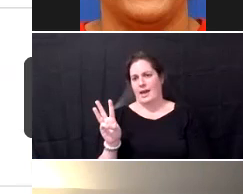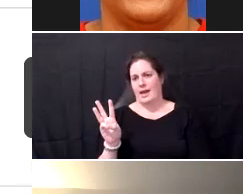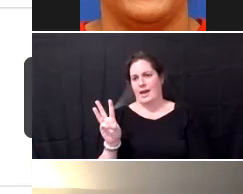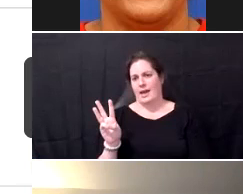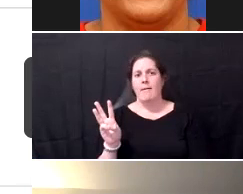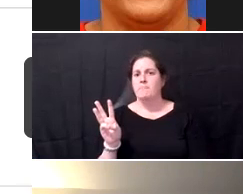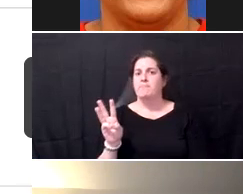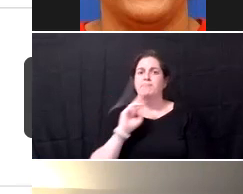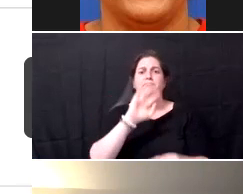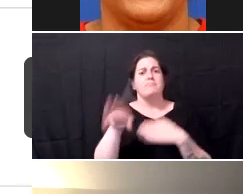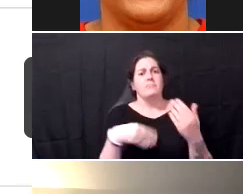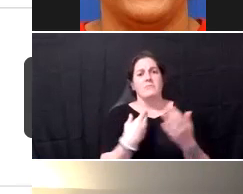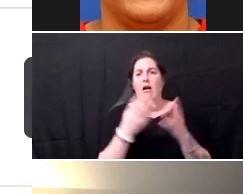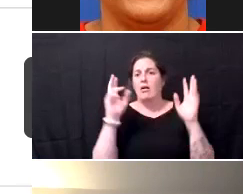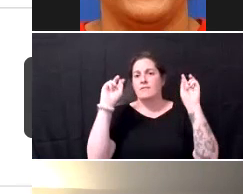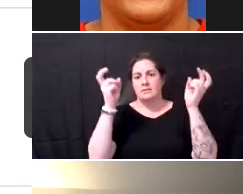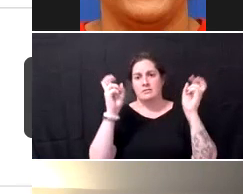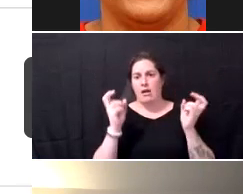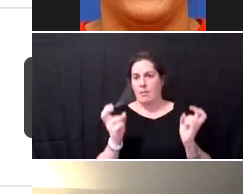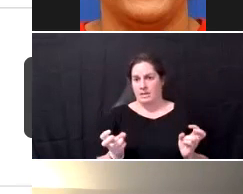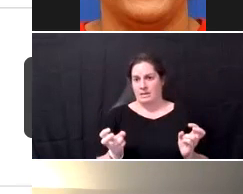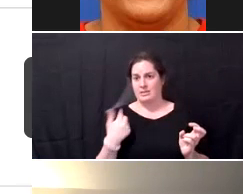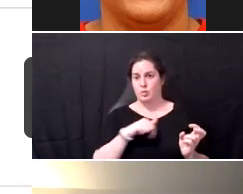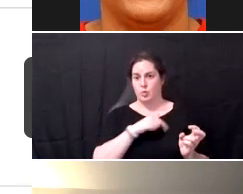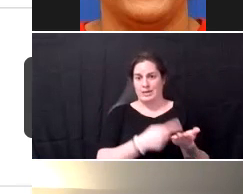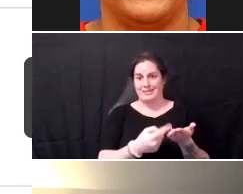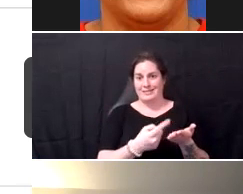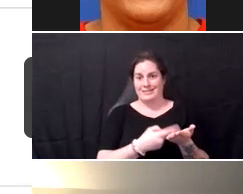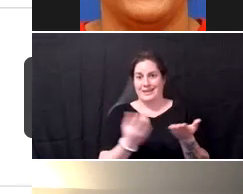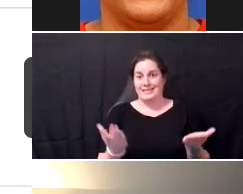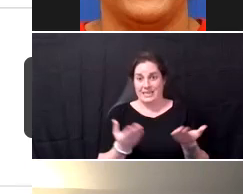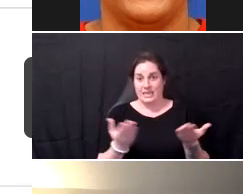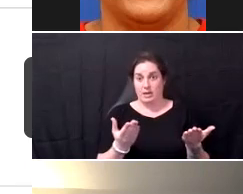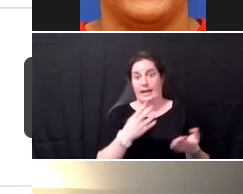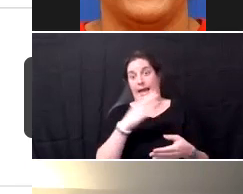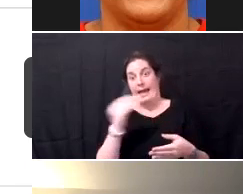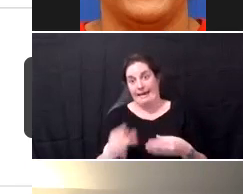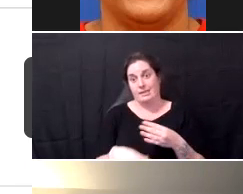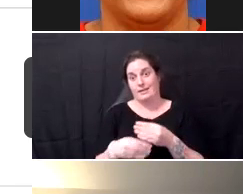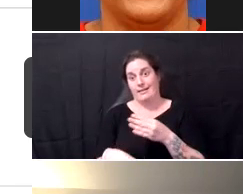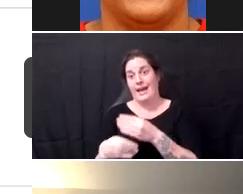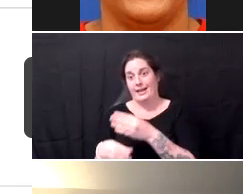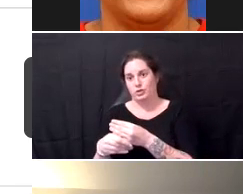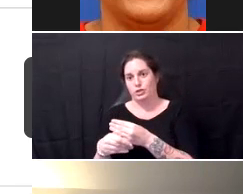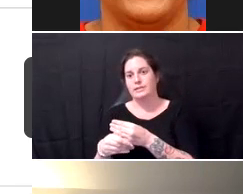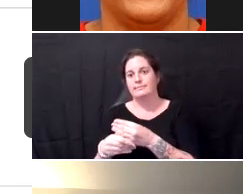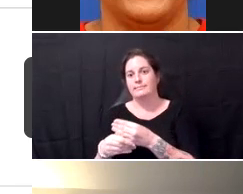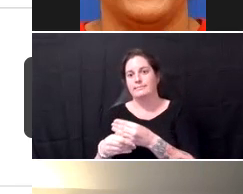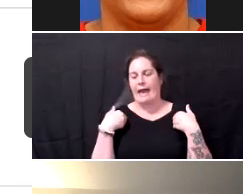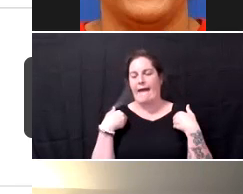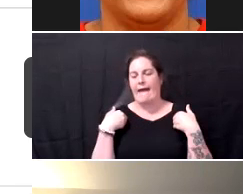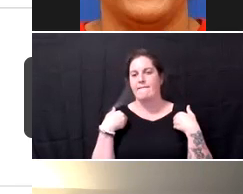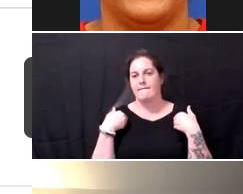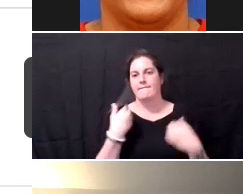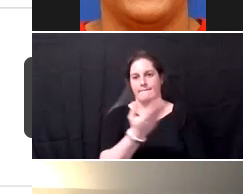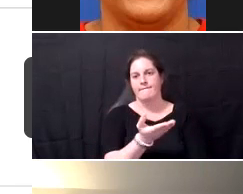all of the topic areas that we cover in this class and then some are represented on this